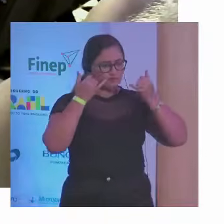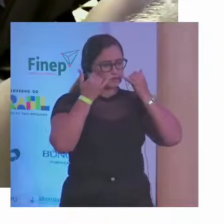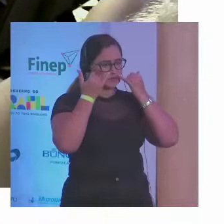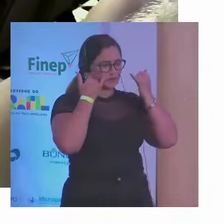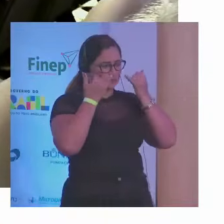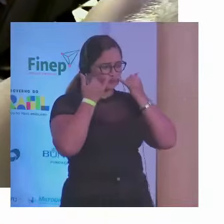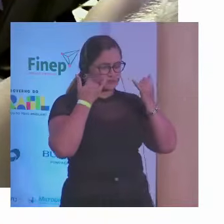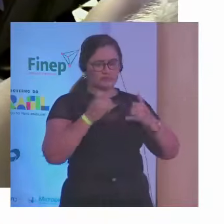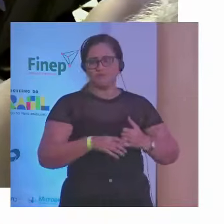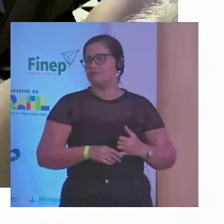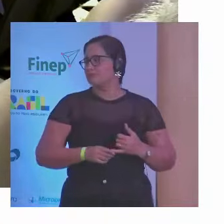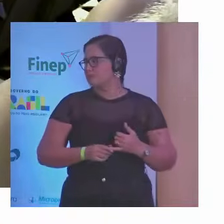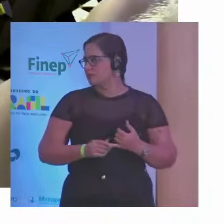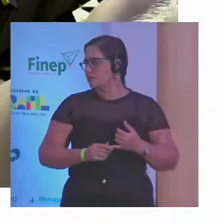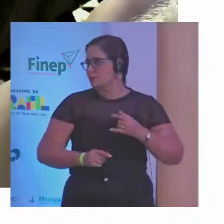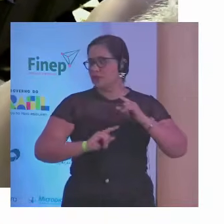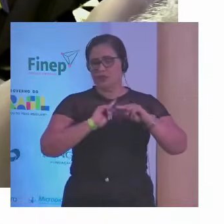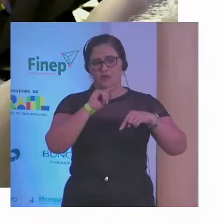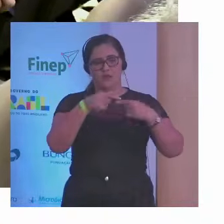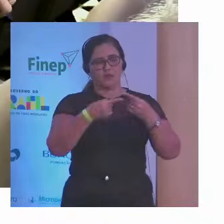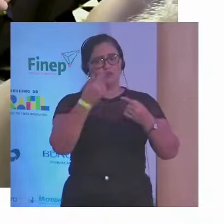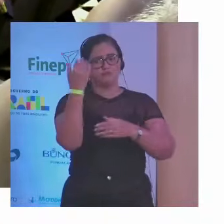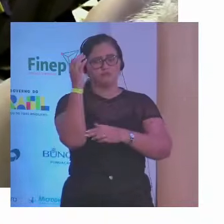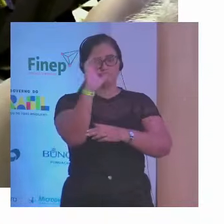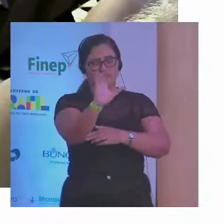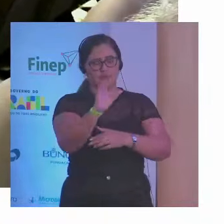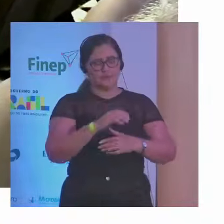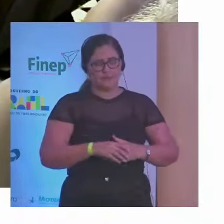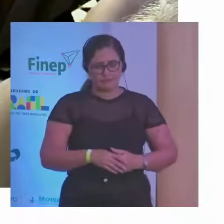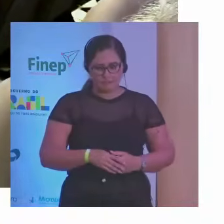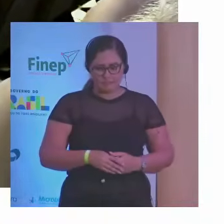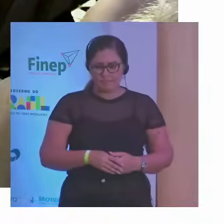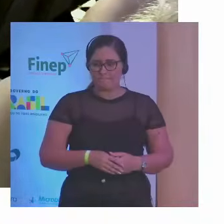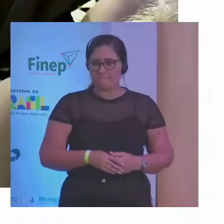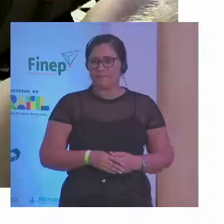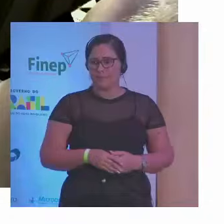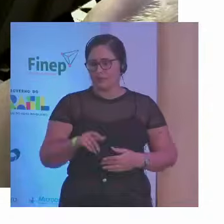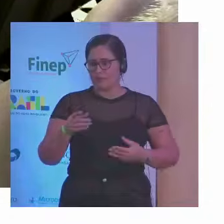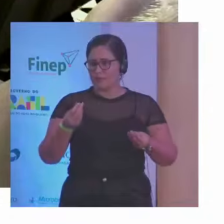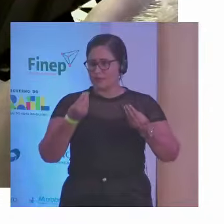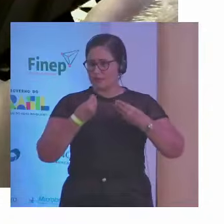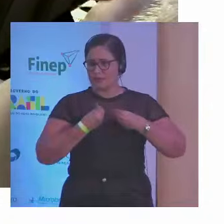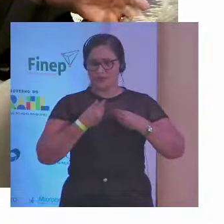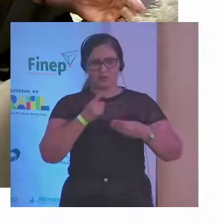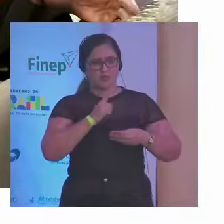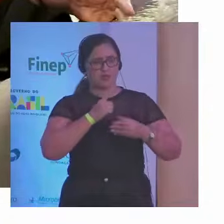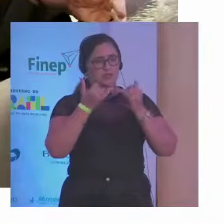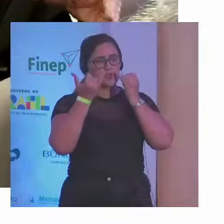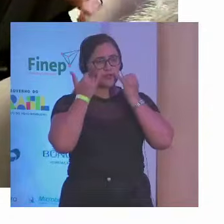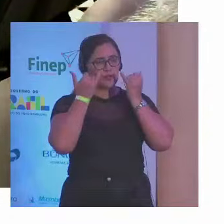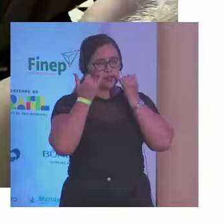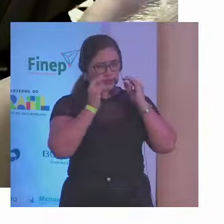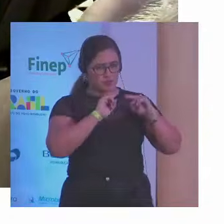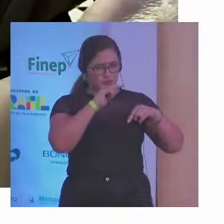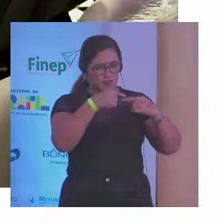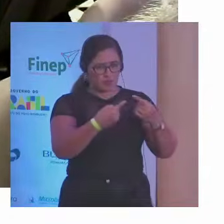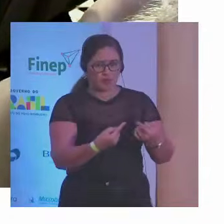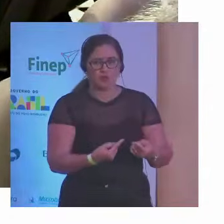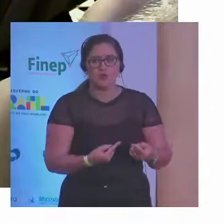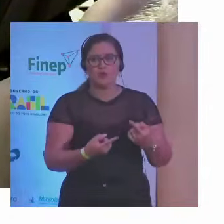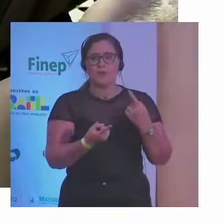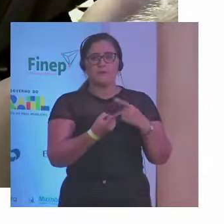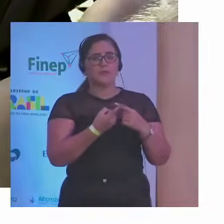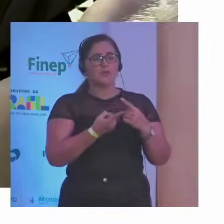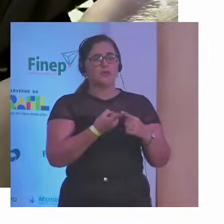published, and you get in the information? Because, for instance, Sargasso, there was a